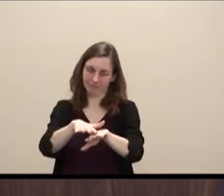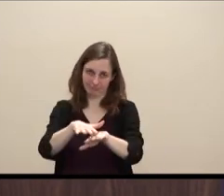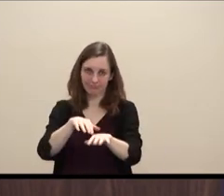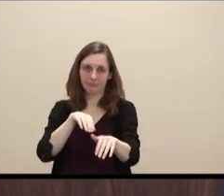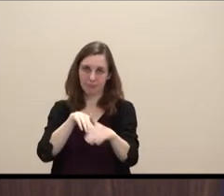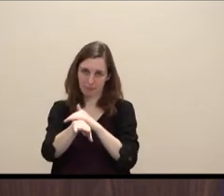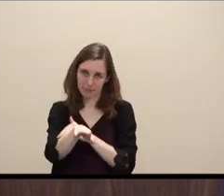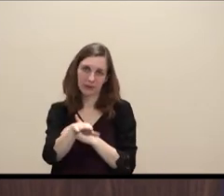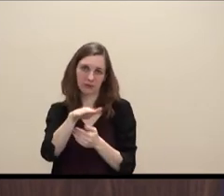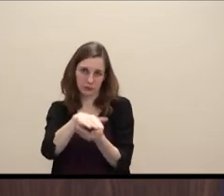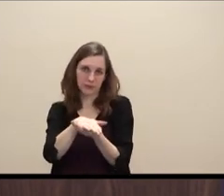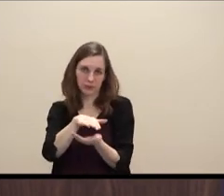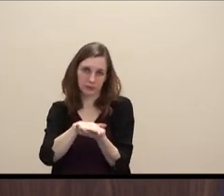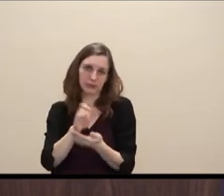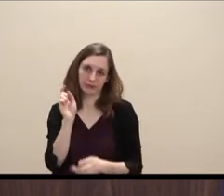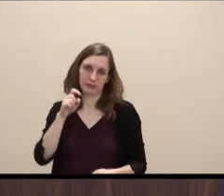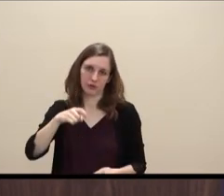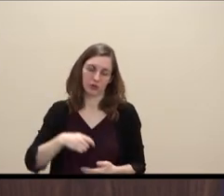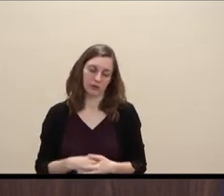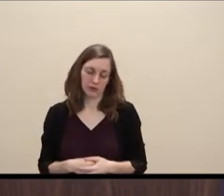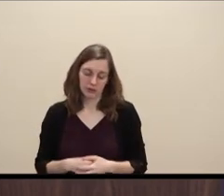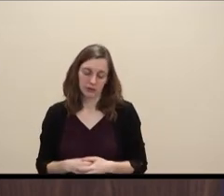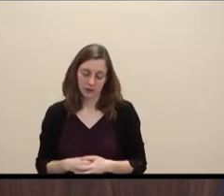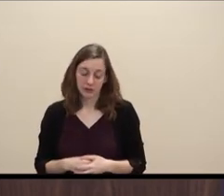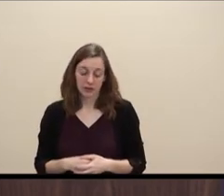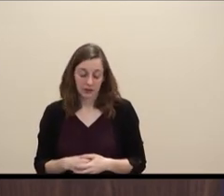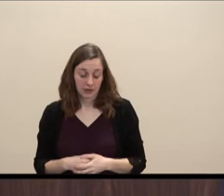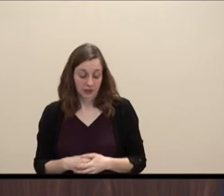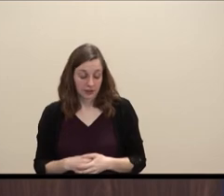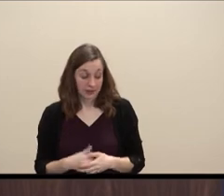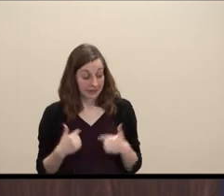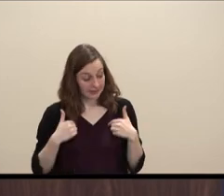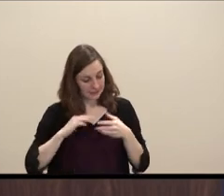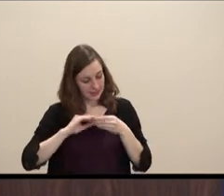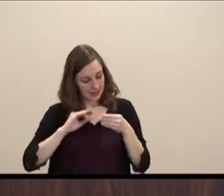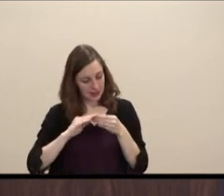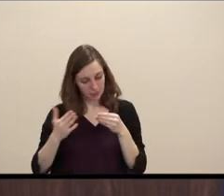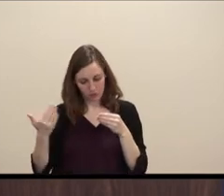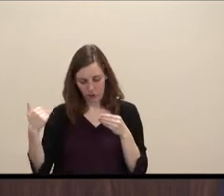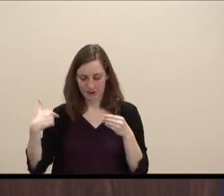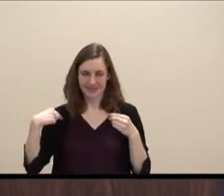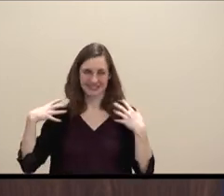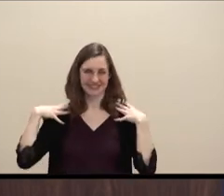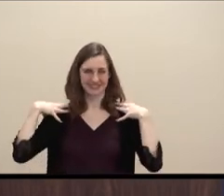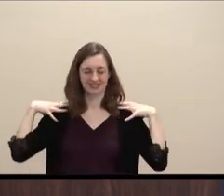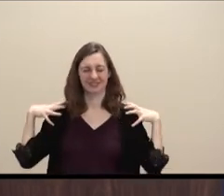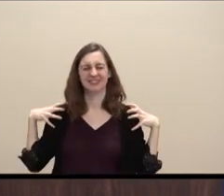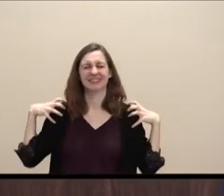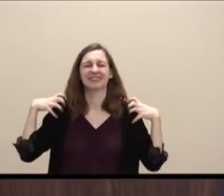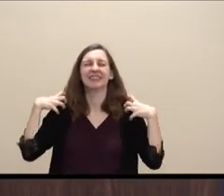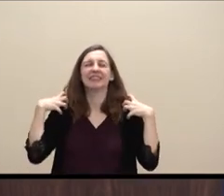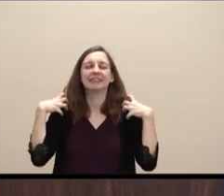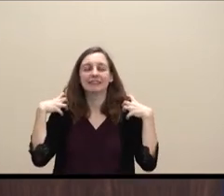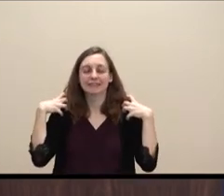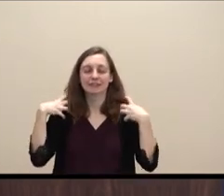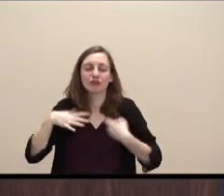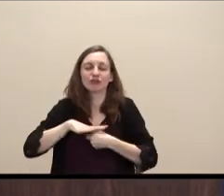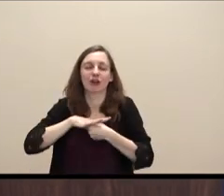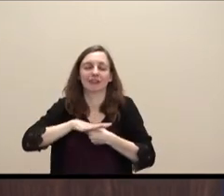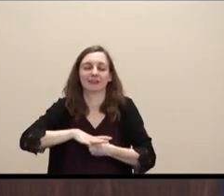So it is. I've said it before, but it makes my shoulders tight. Like I'm just, you know, because